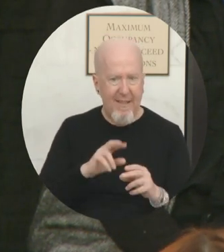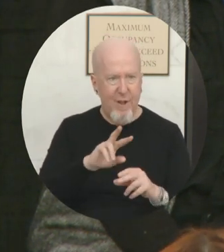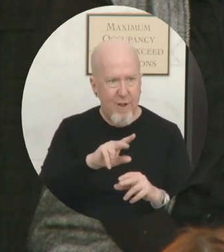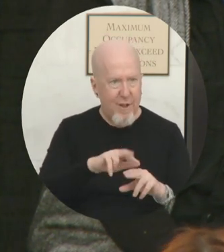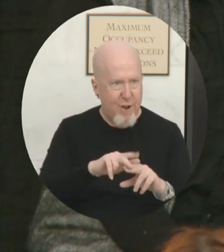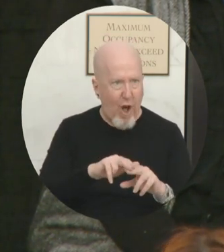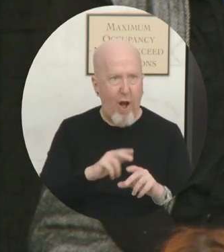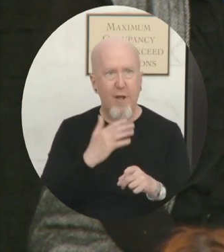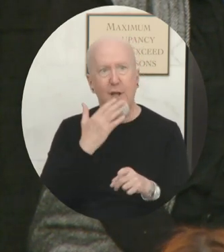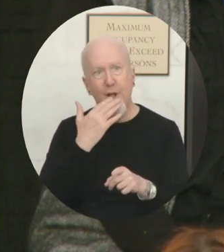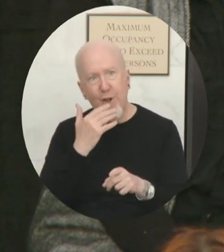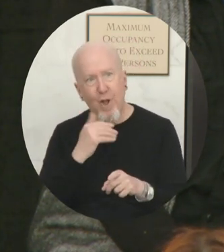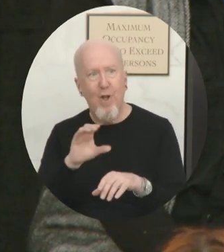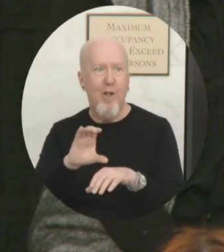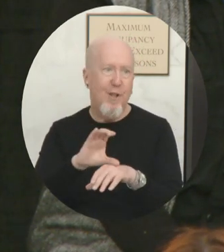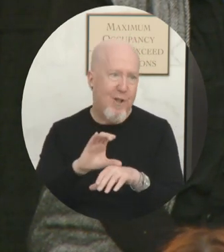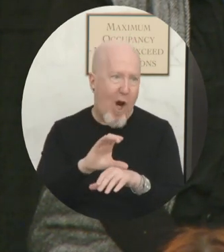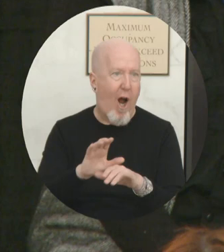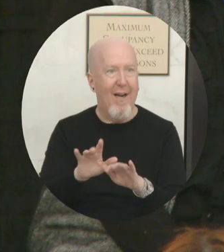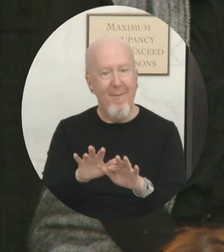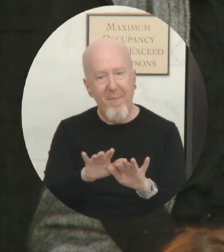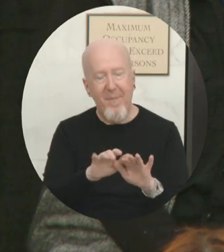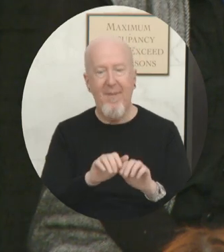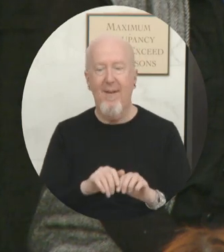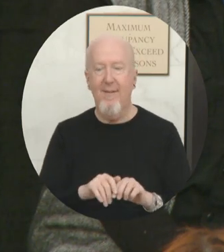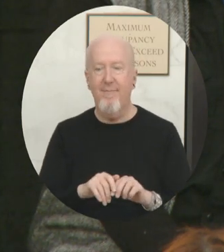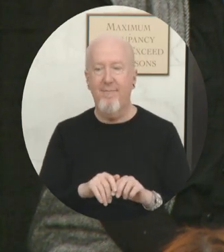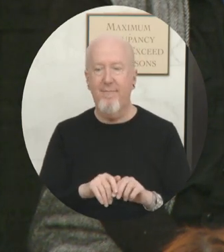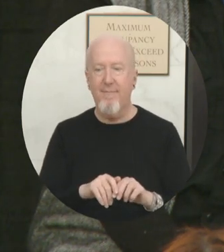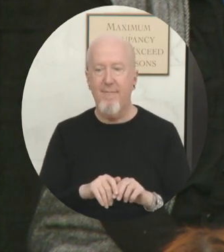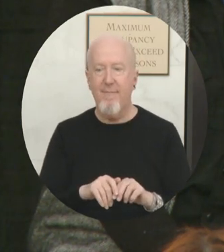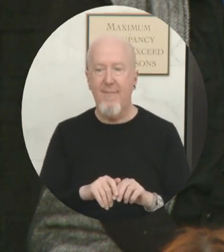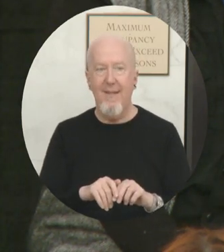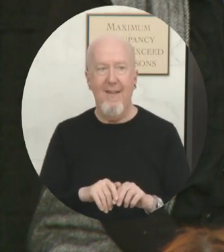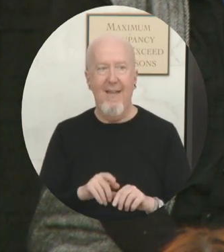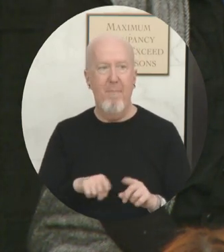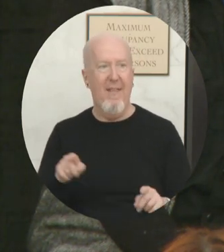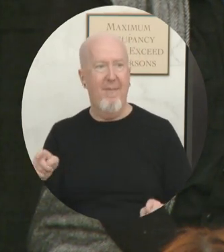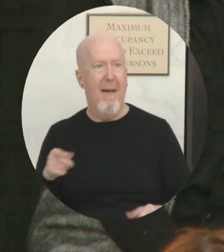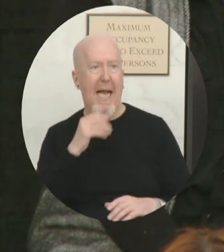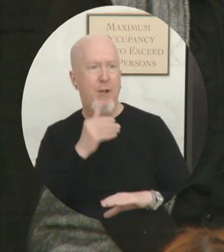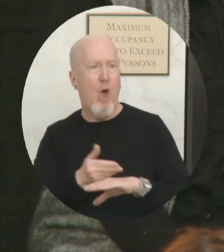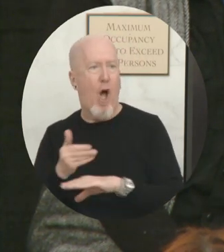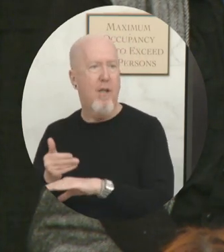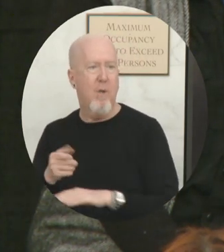and sugar and all this stuff, but that's not what brownies look like.